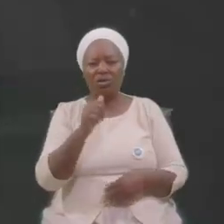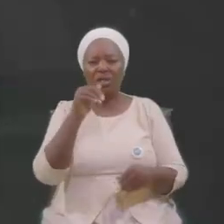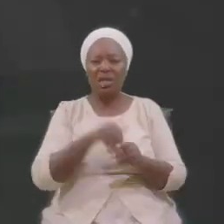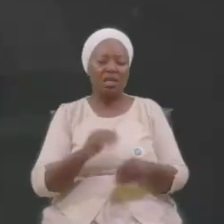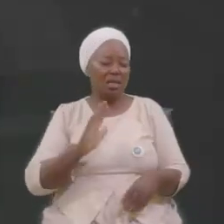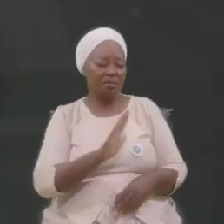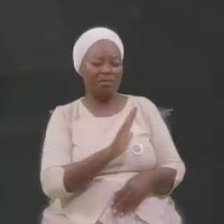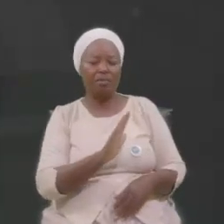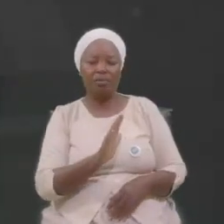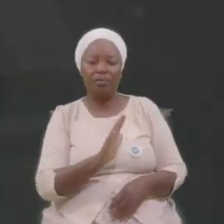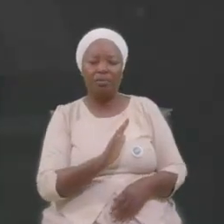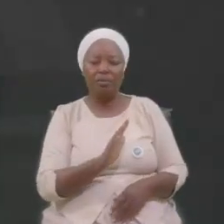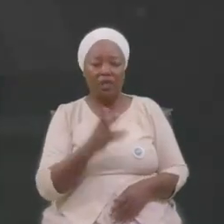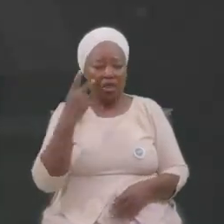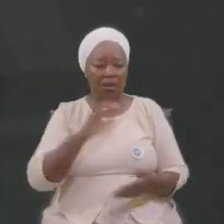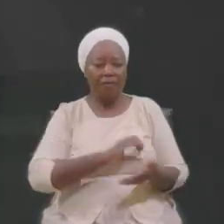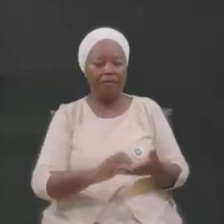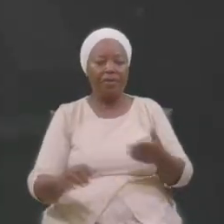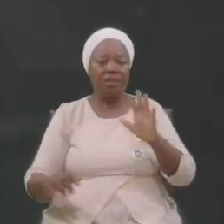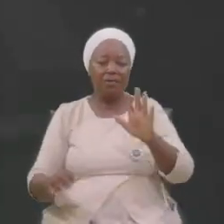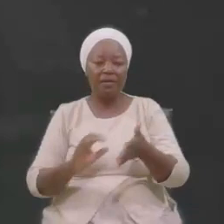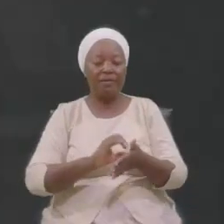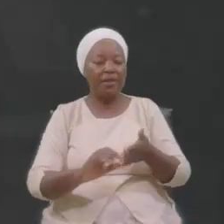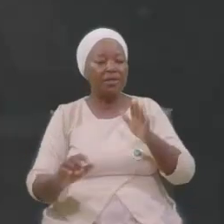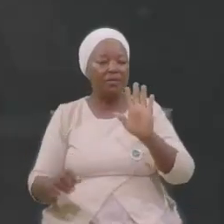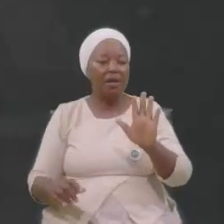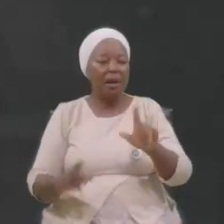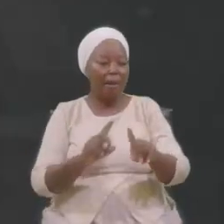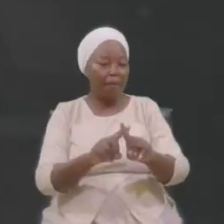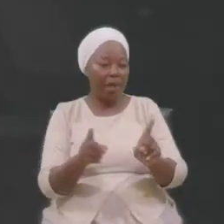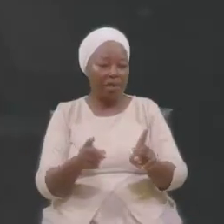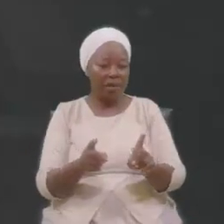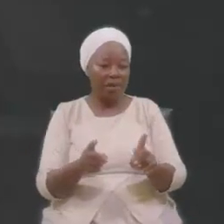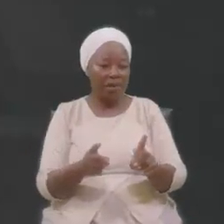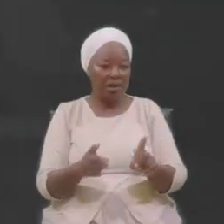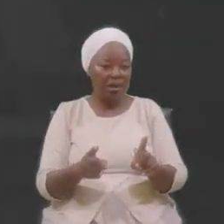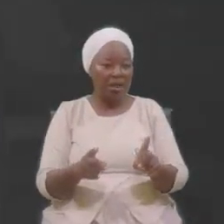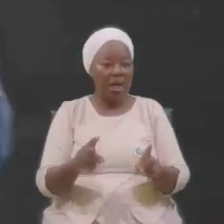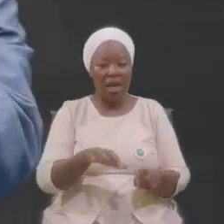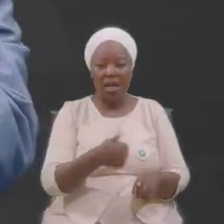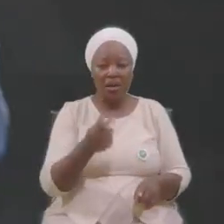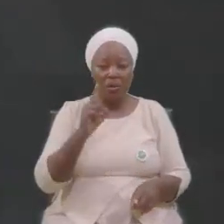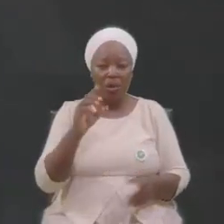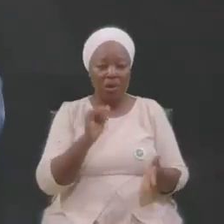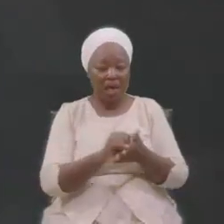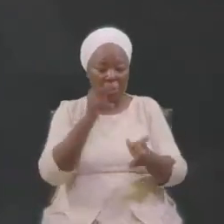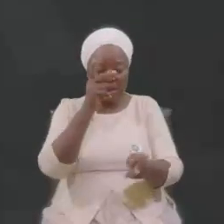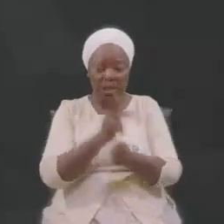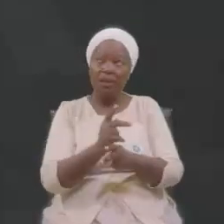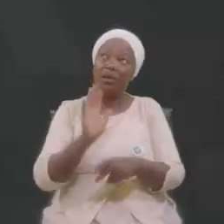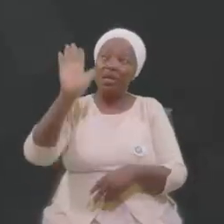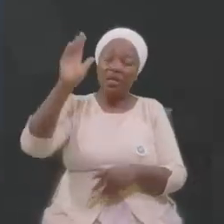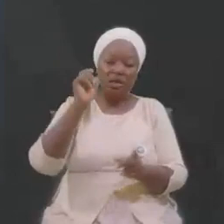him. Look at verse 5. In verse 5, but whoso keepeth his word,